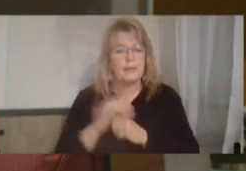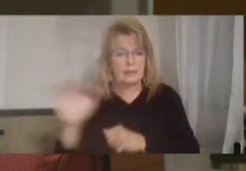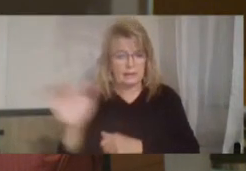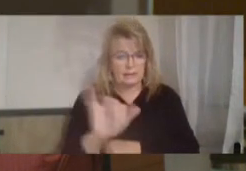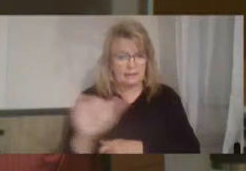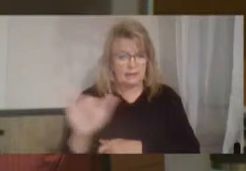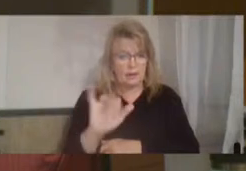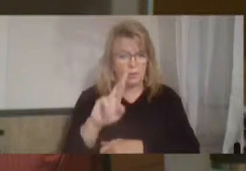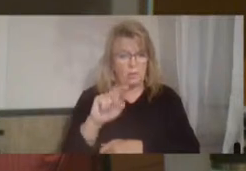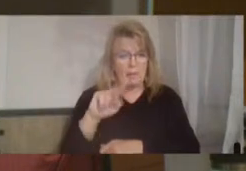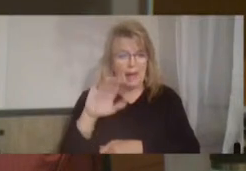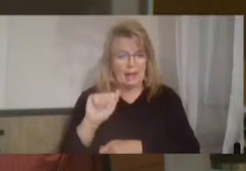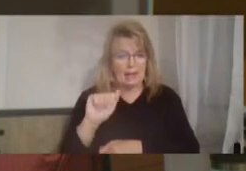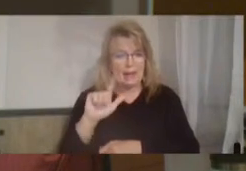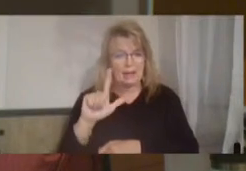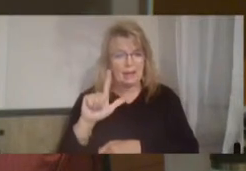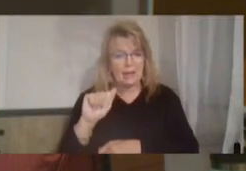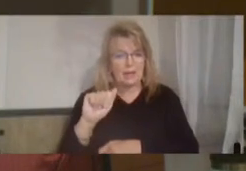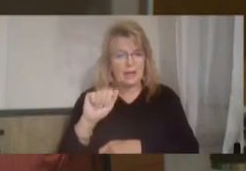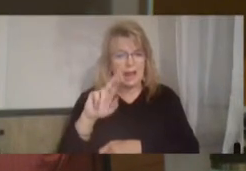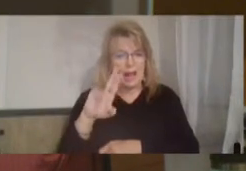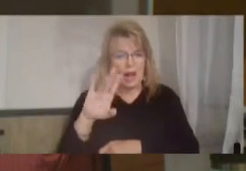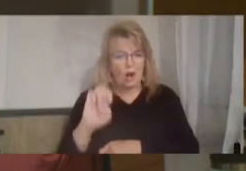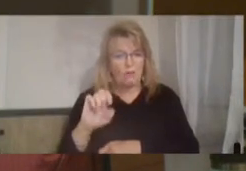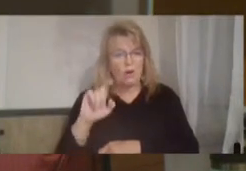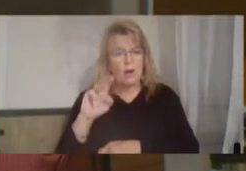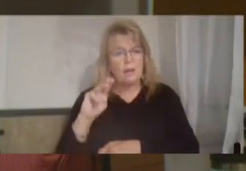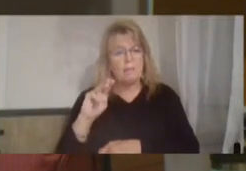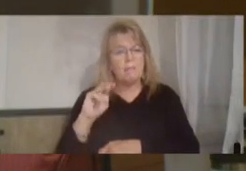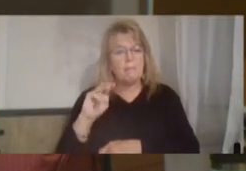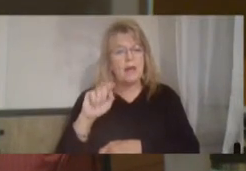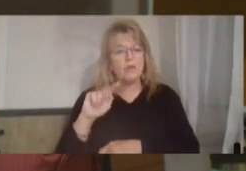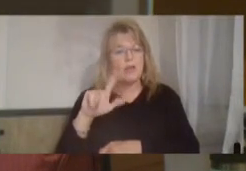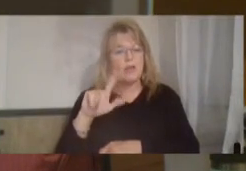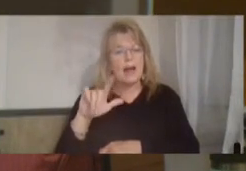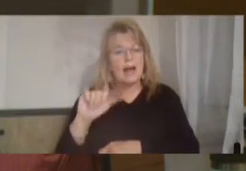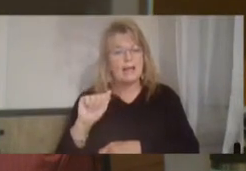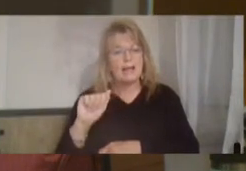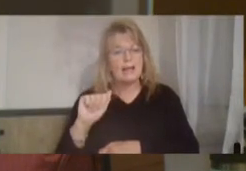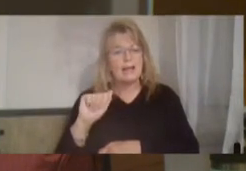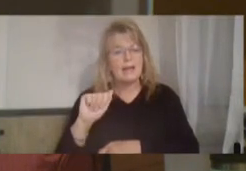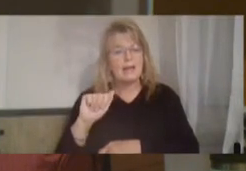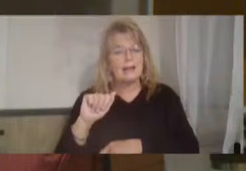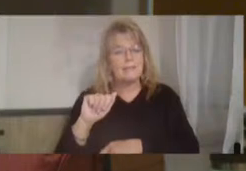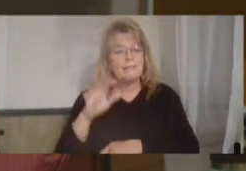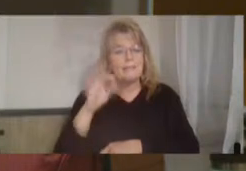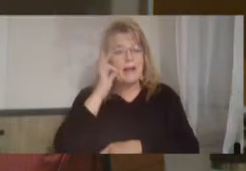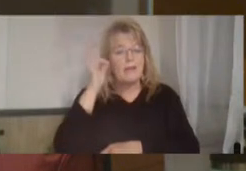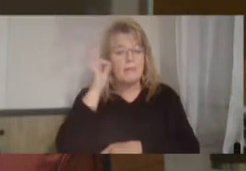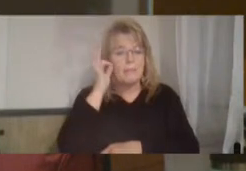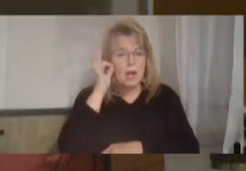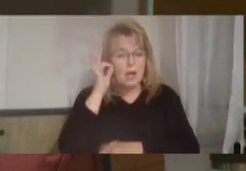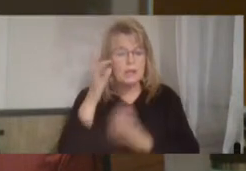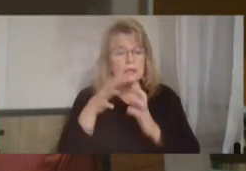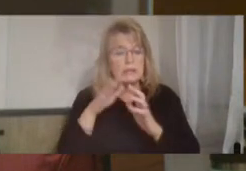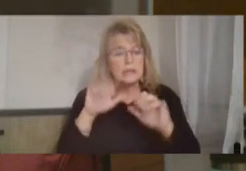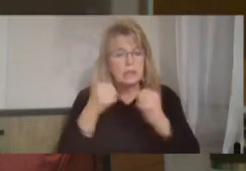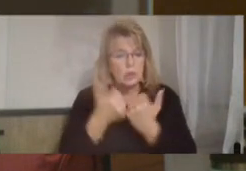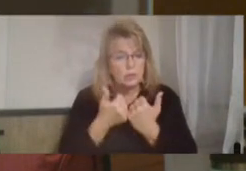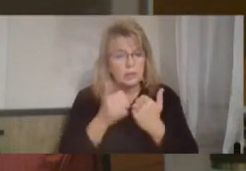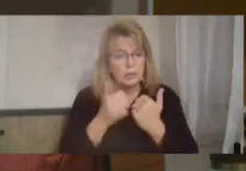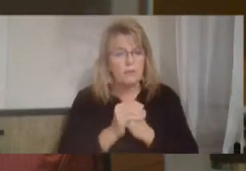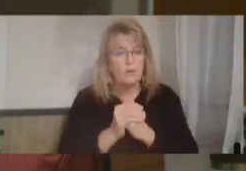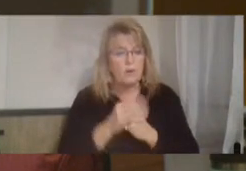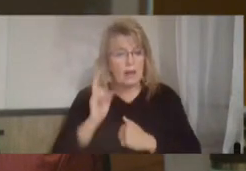Rebecca LeClaire for the Metrolina Native American Association. For the Historic